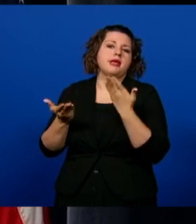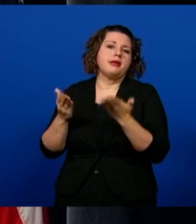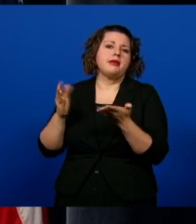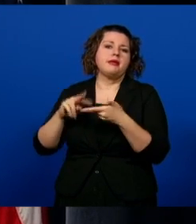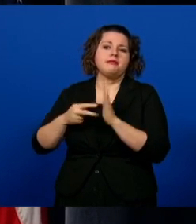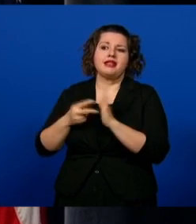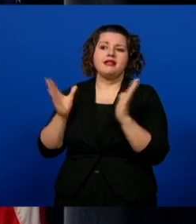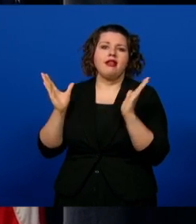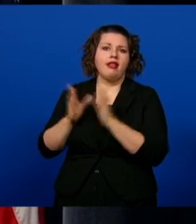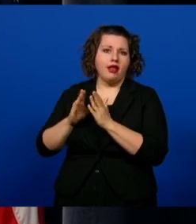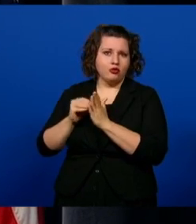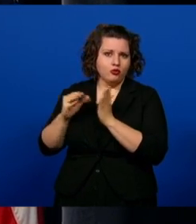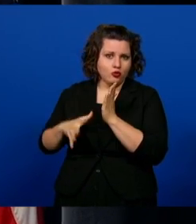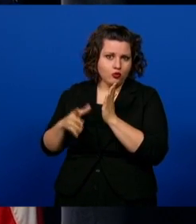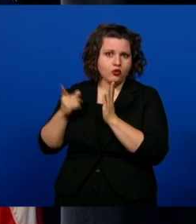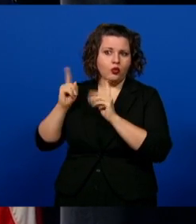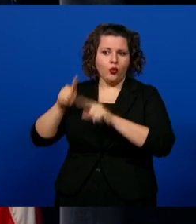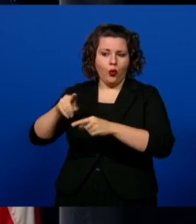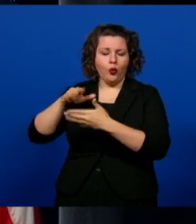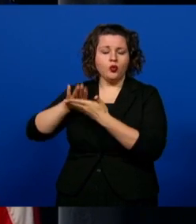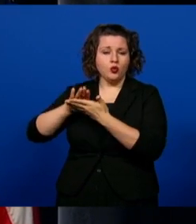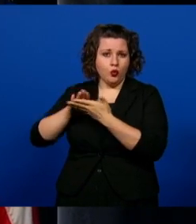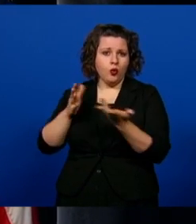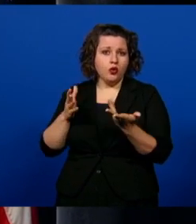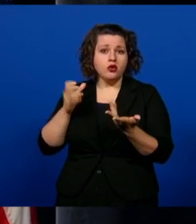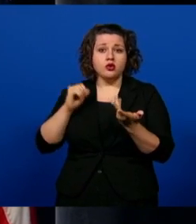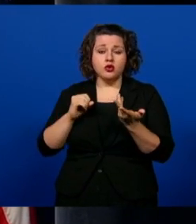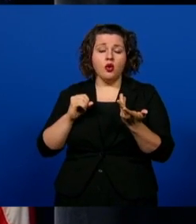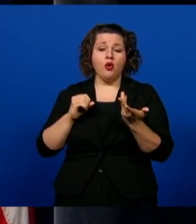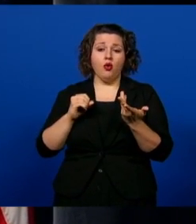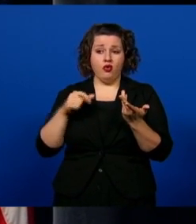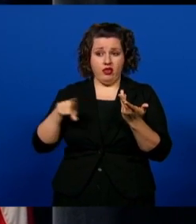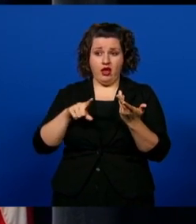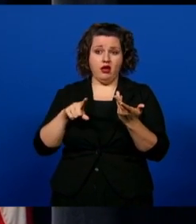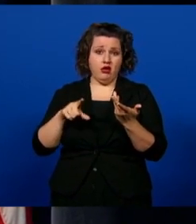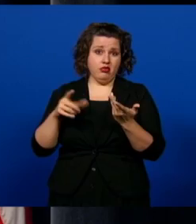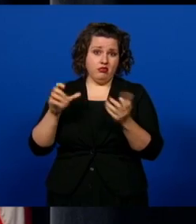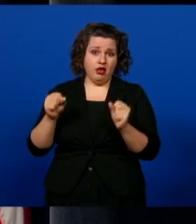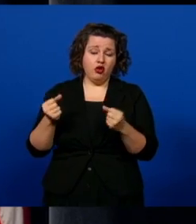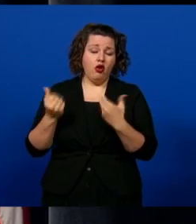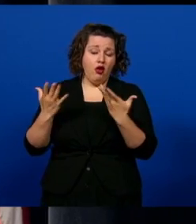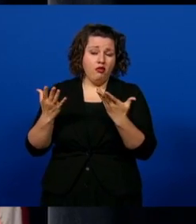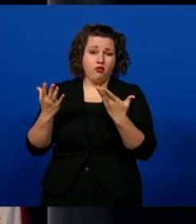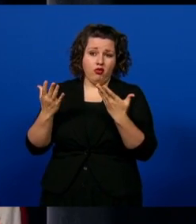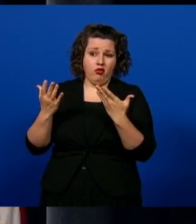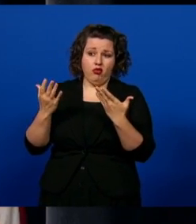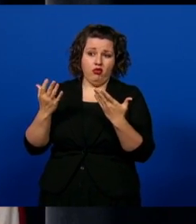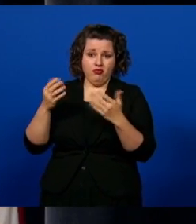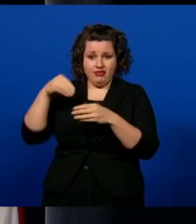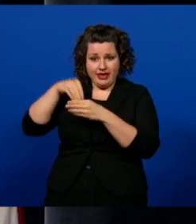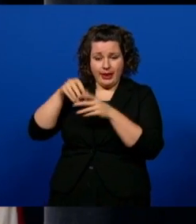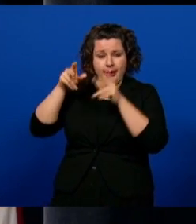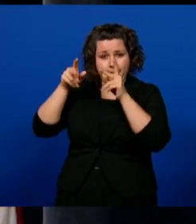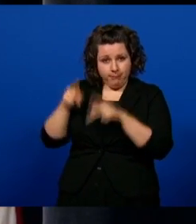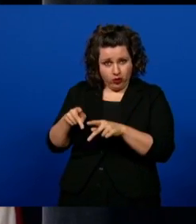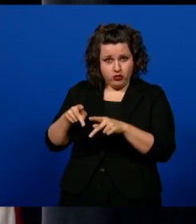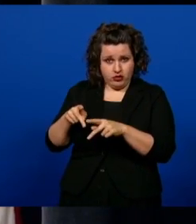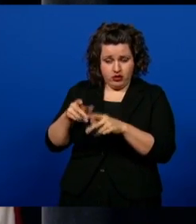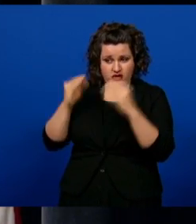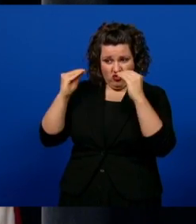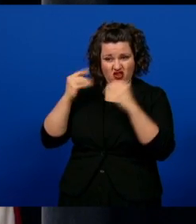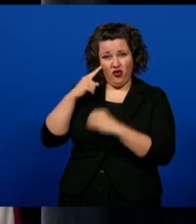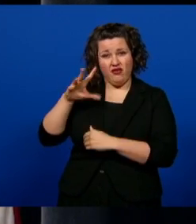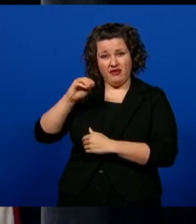The requirement in Senate File 2310 to offer the opportunity for in-person instruction 50% of the time